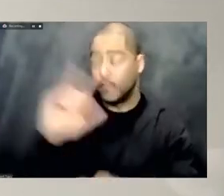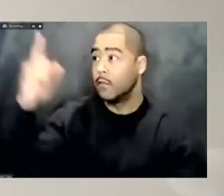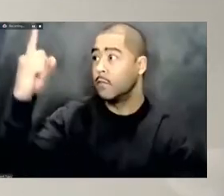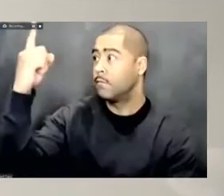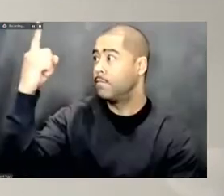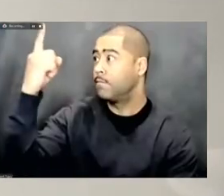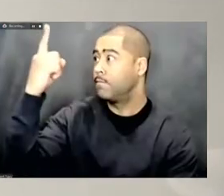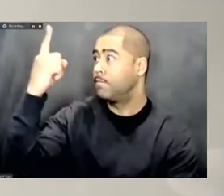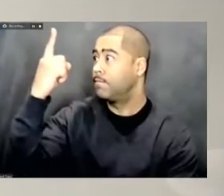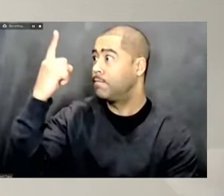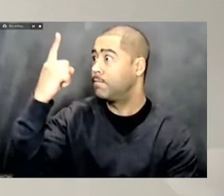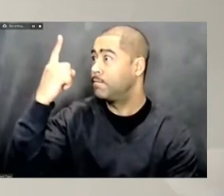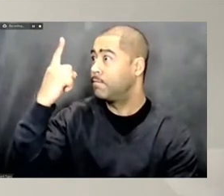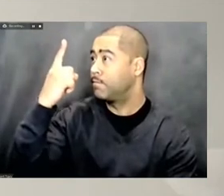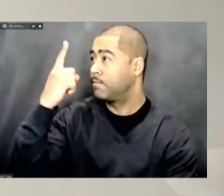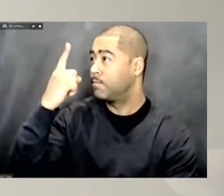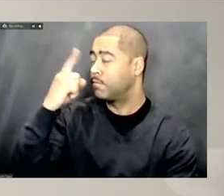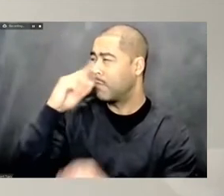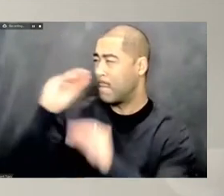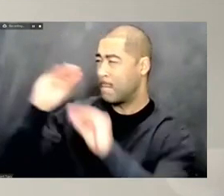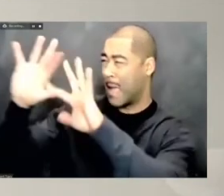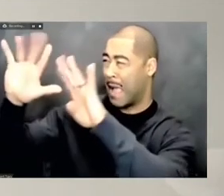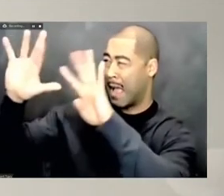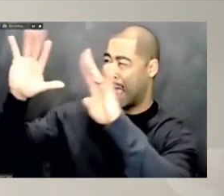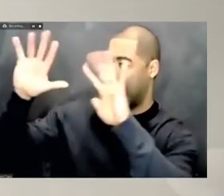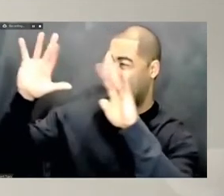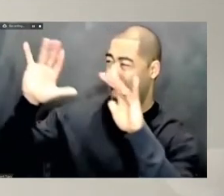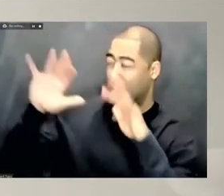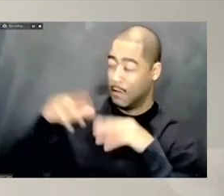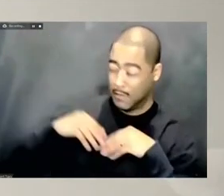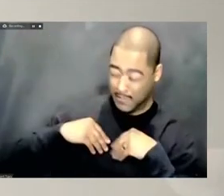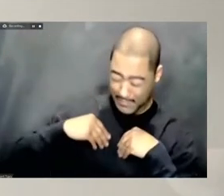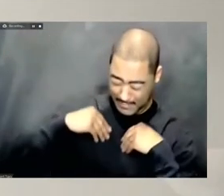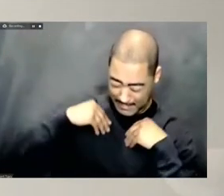too tired to open it.